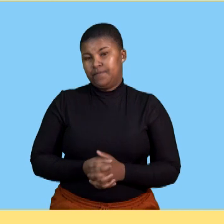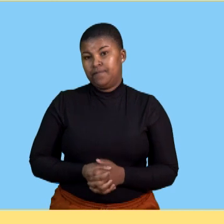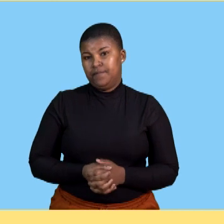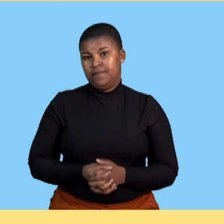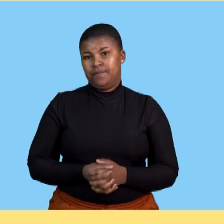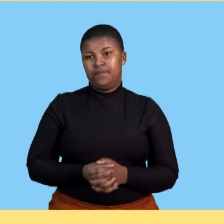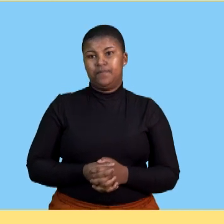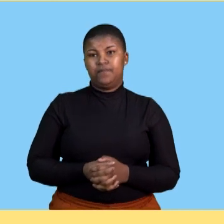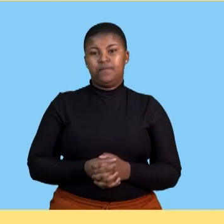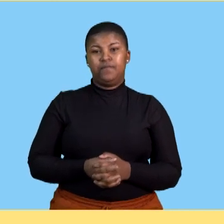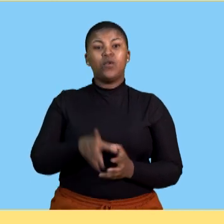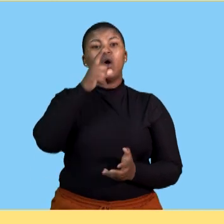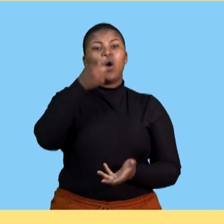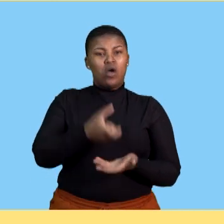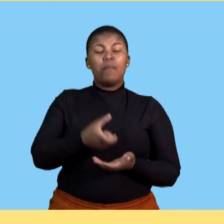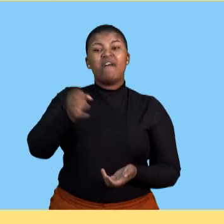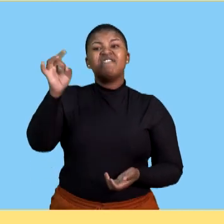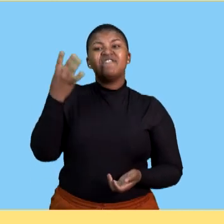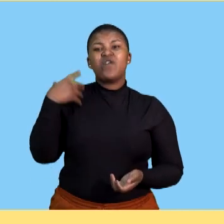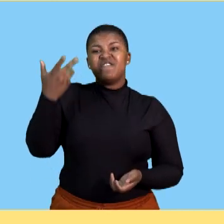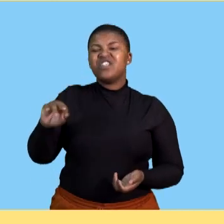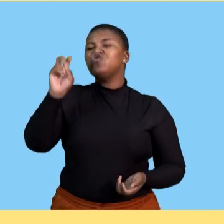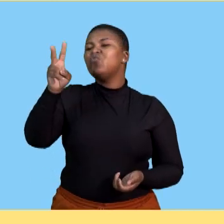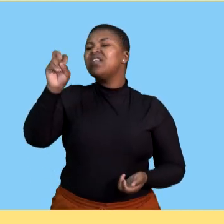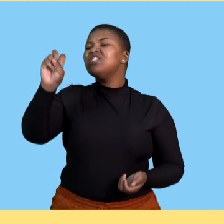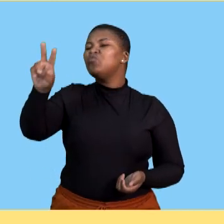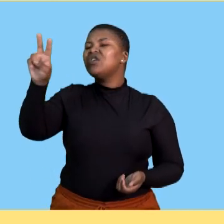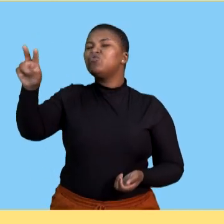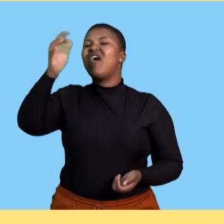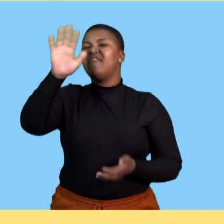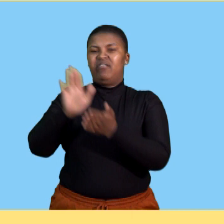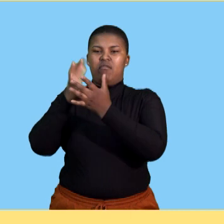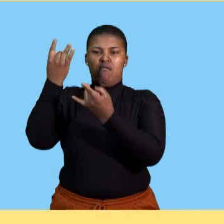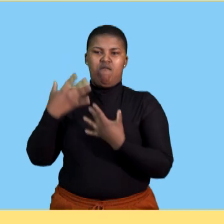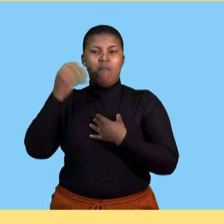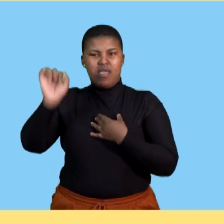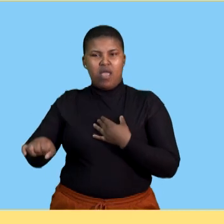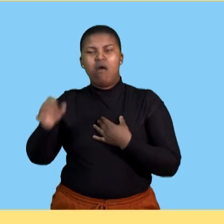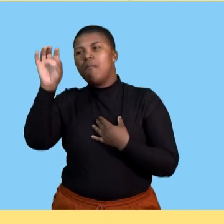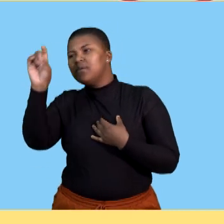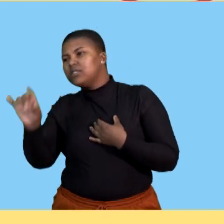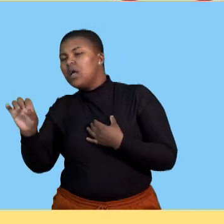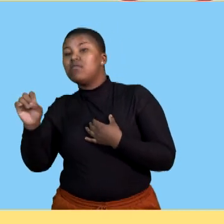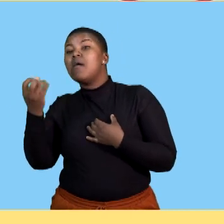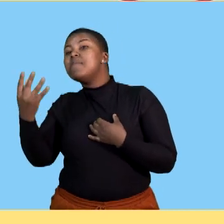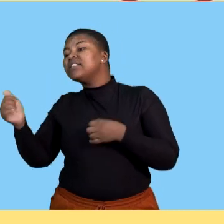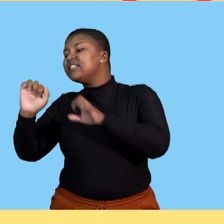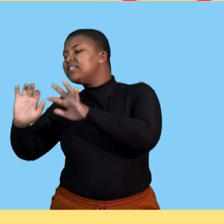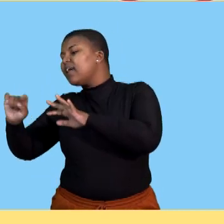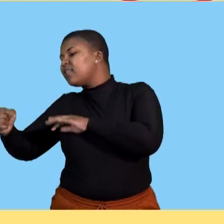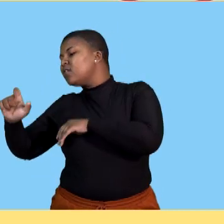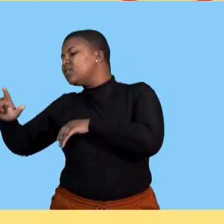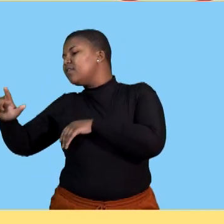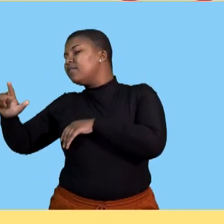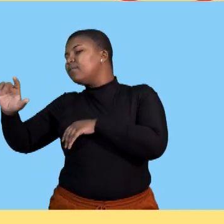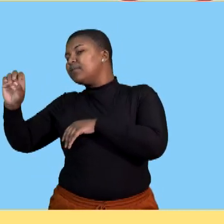in commenting, we are given the percentage for the year 2022. It was 10.7%.